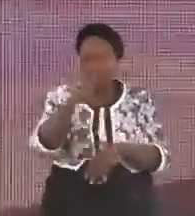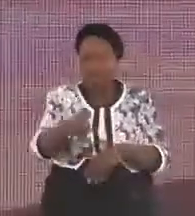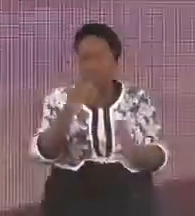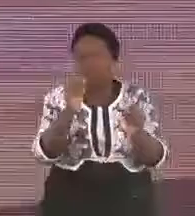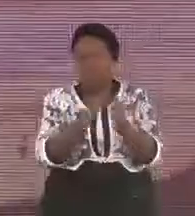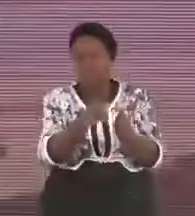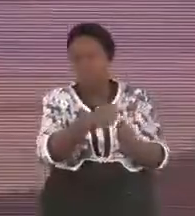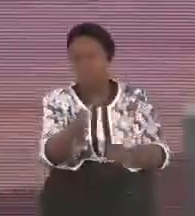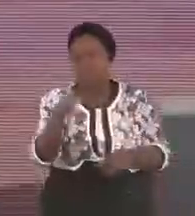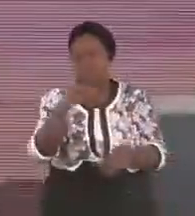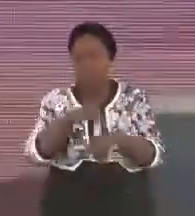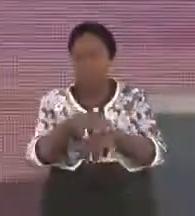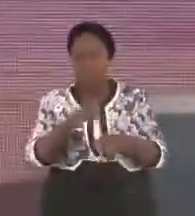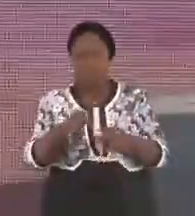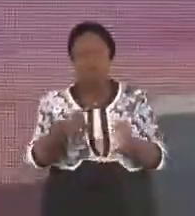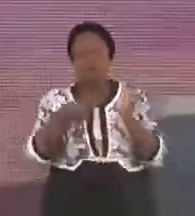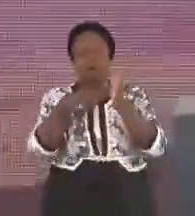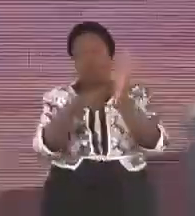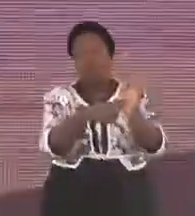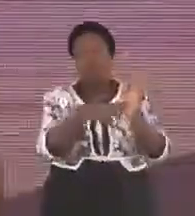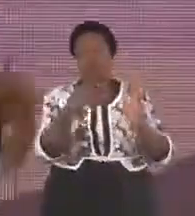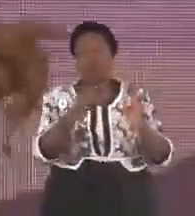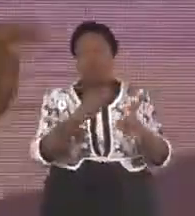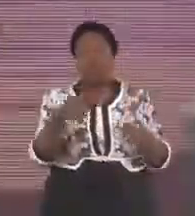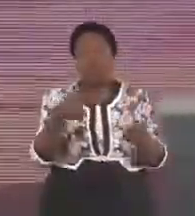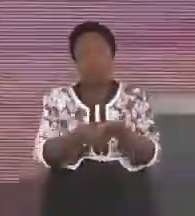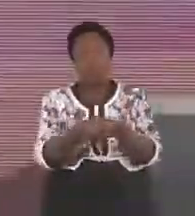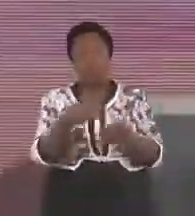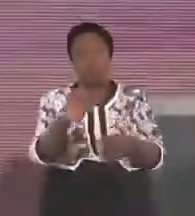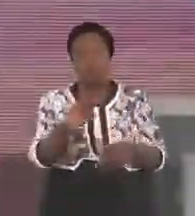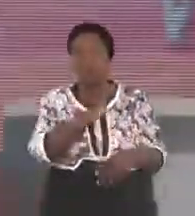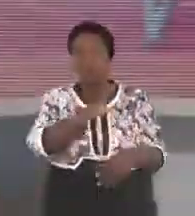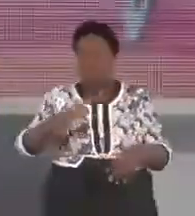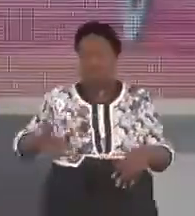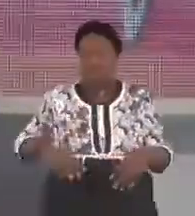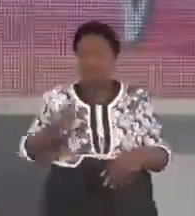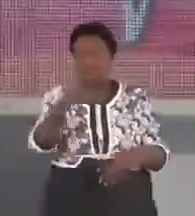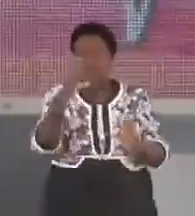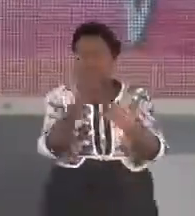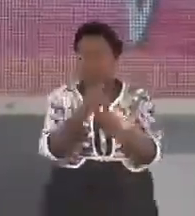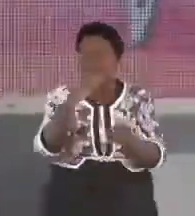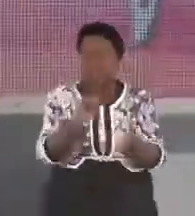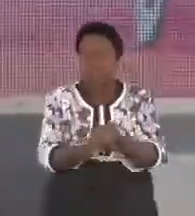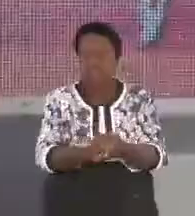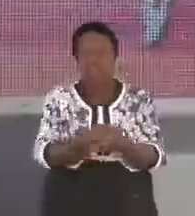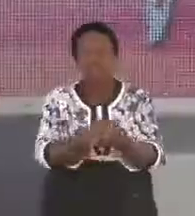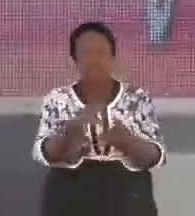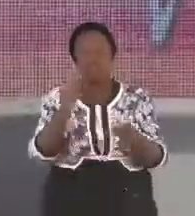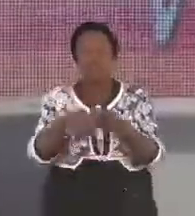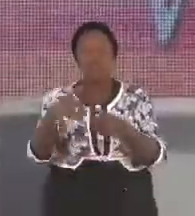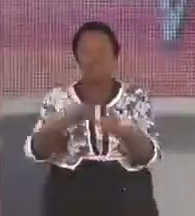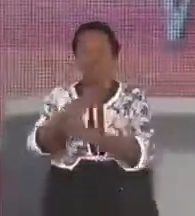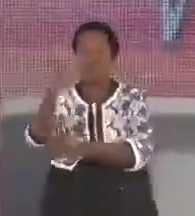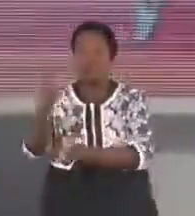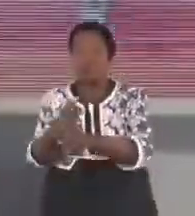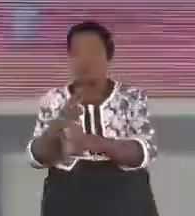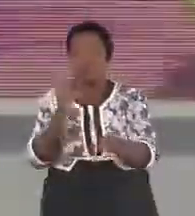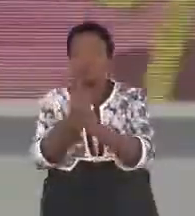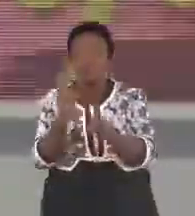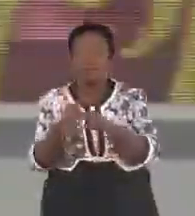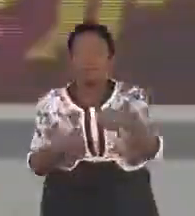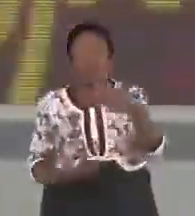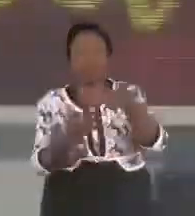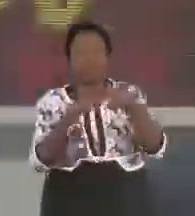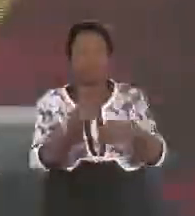message, the revelation of the gospel of Christ. You take that to the world like a flame of fire.